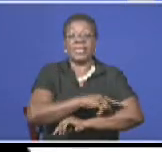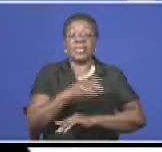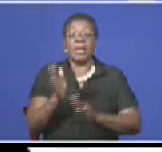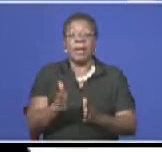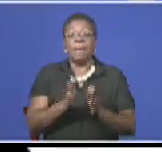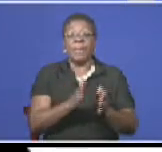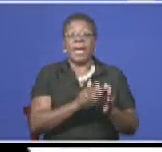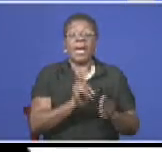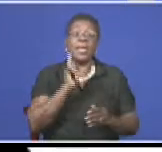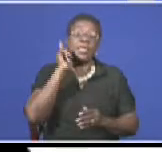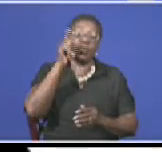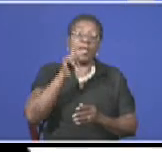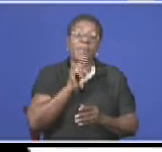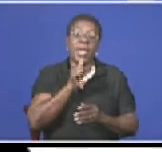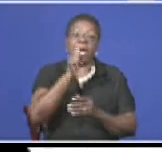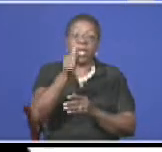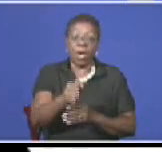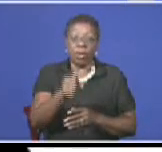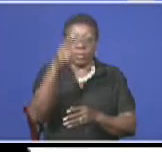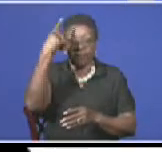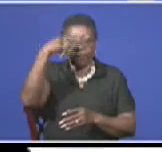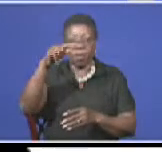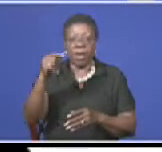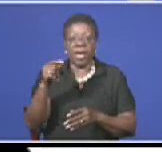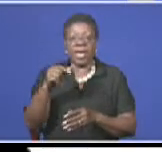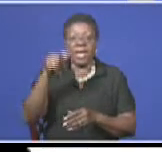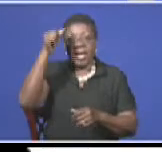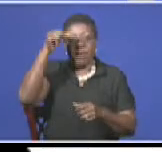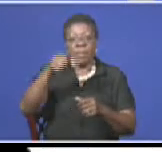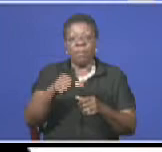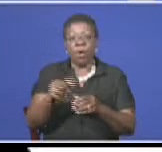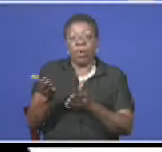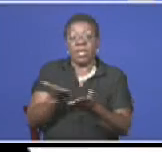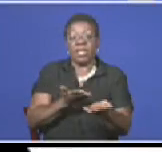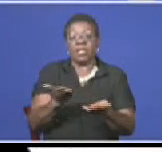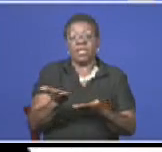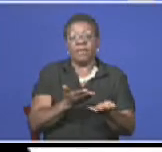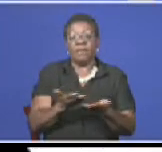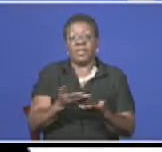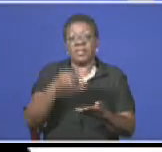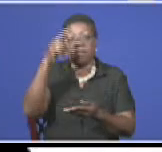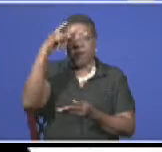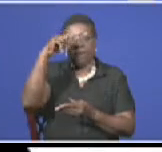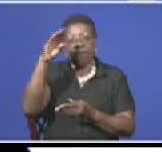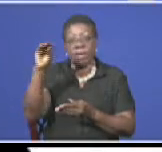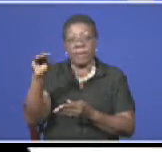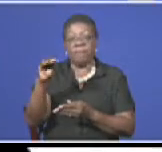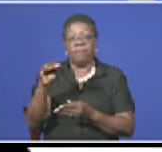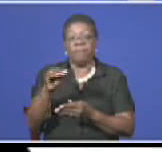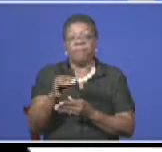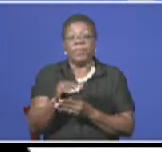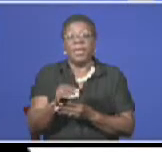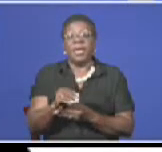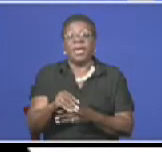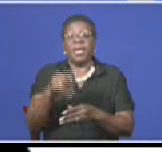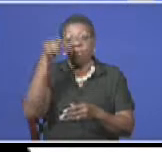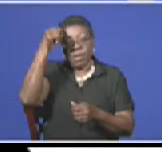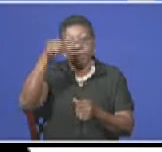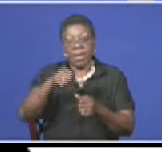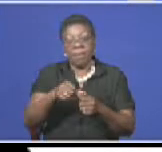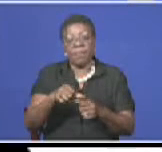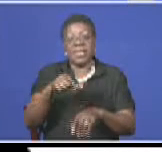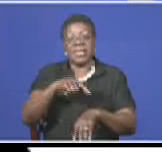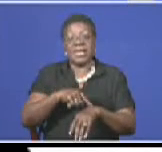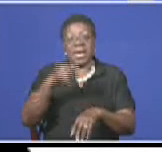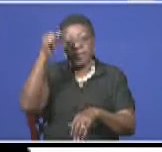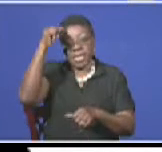announced for a memorial service. He says the loss is personal for him as he further reflected on the time he's known